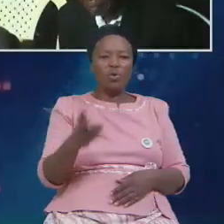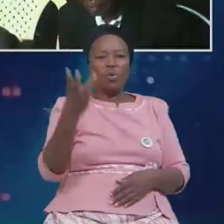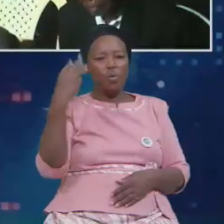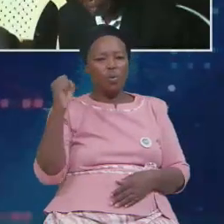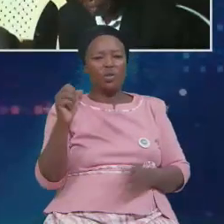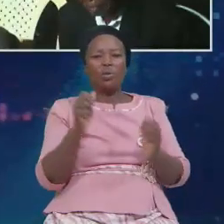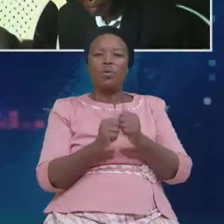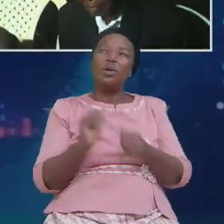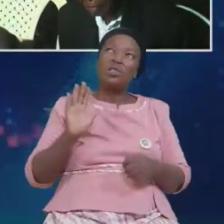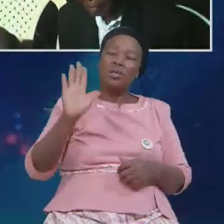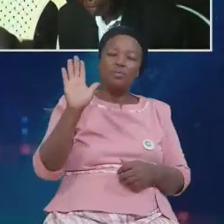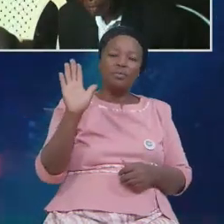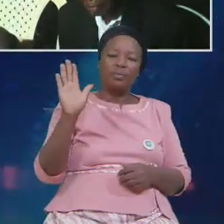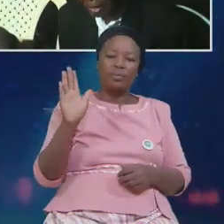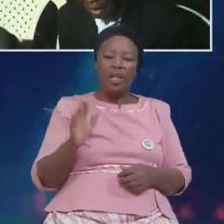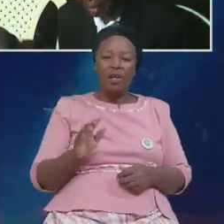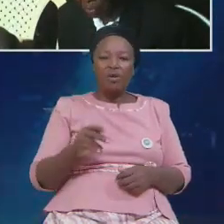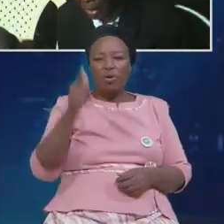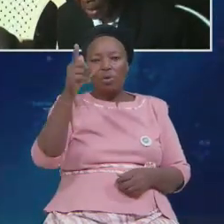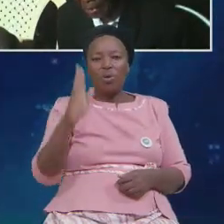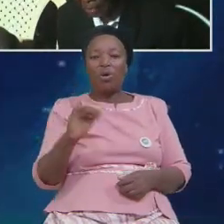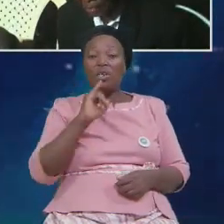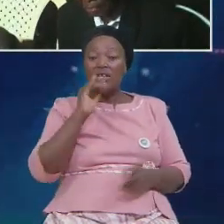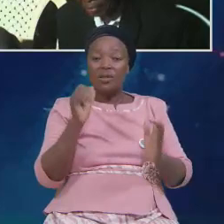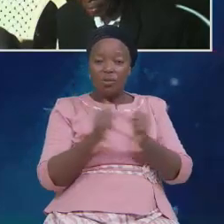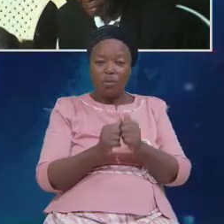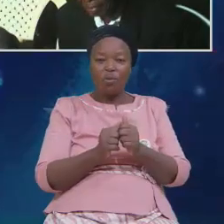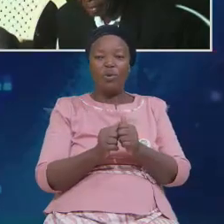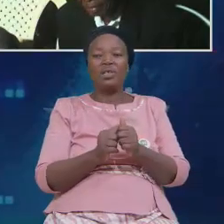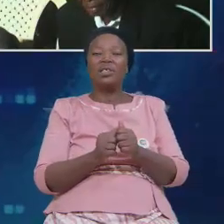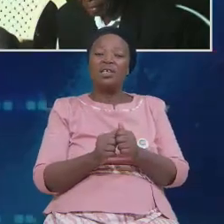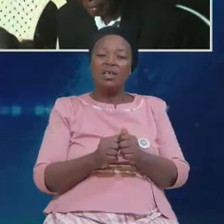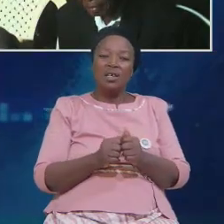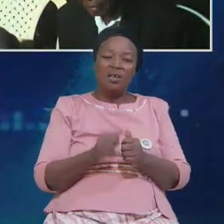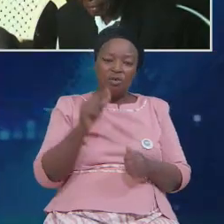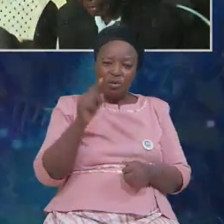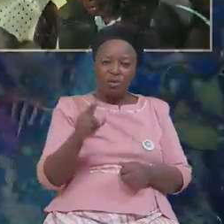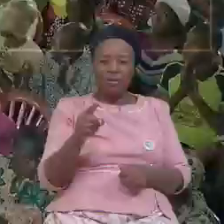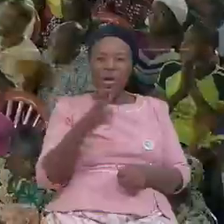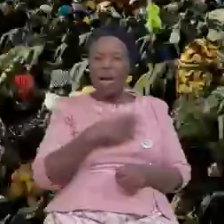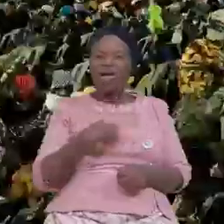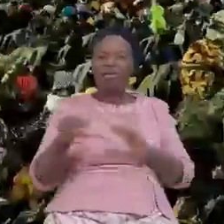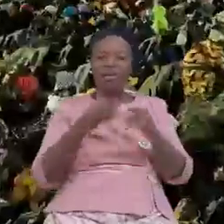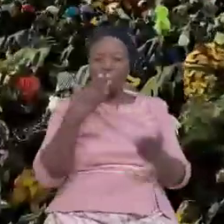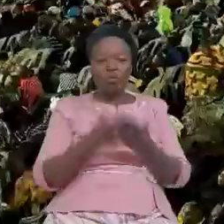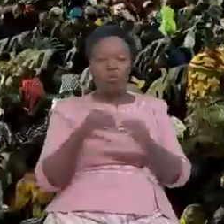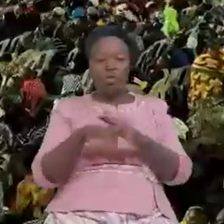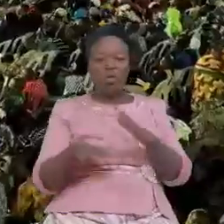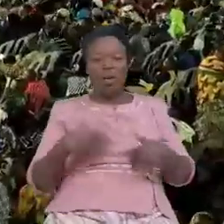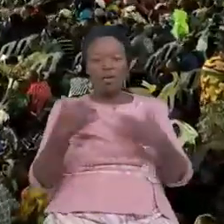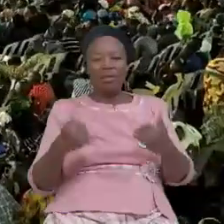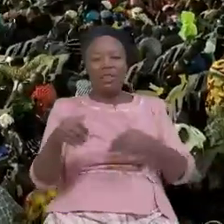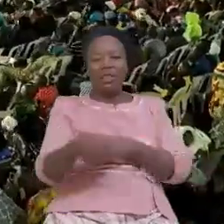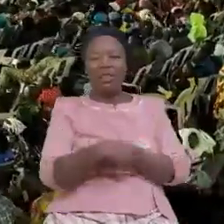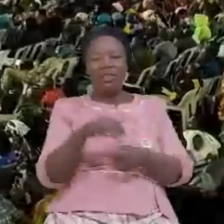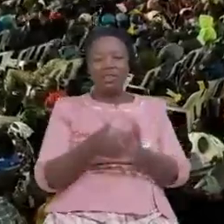him. God is with him. He will do good in your life today. Salvation